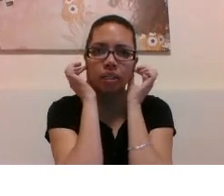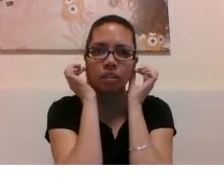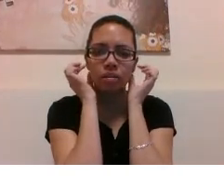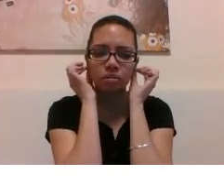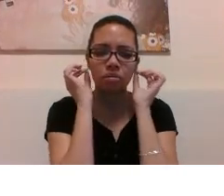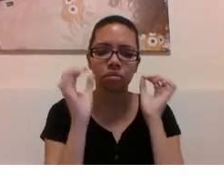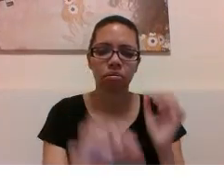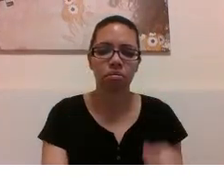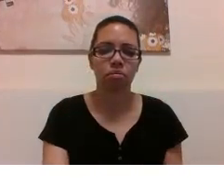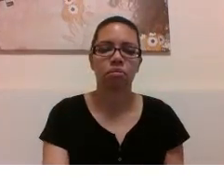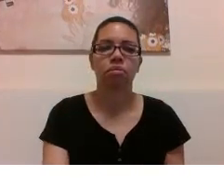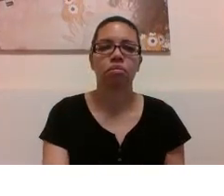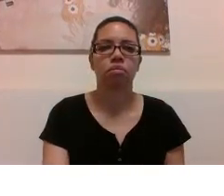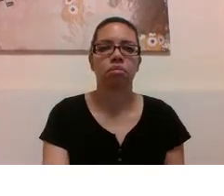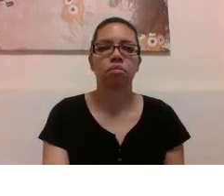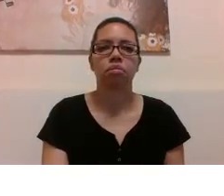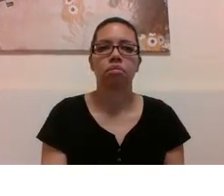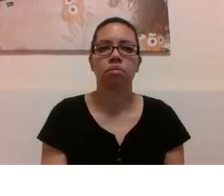earrings.